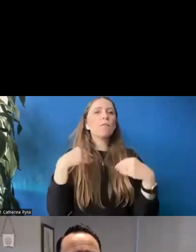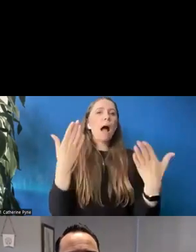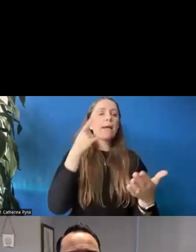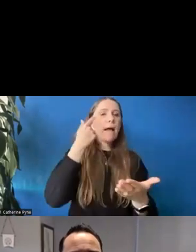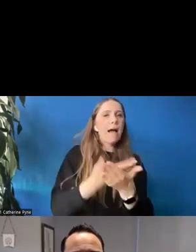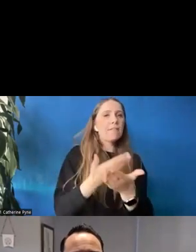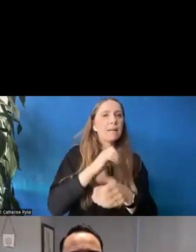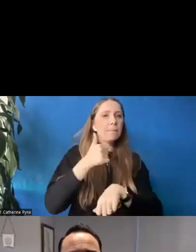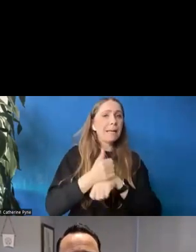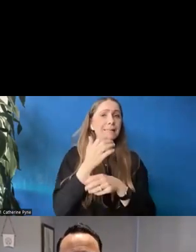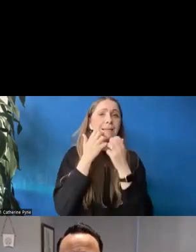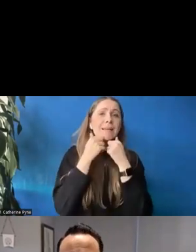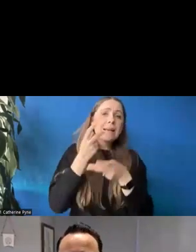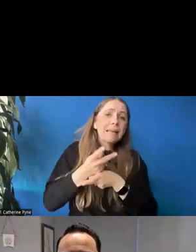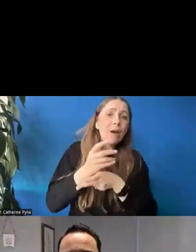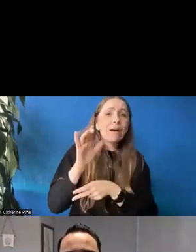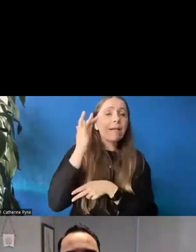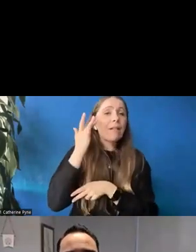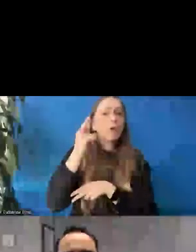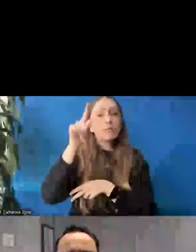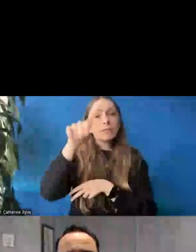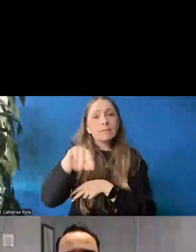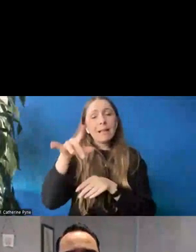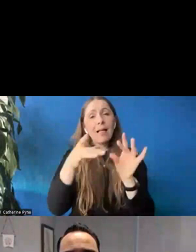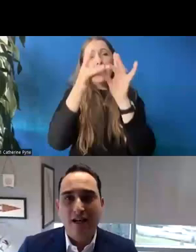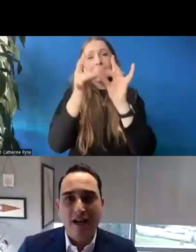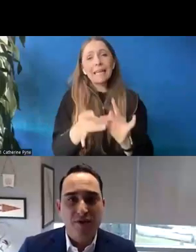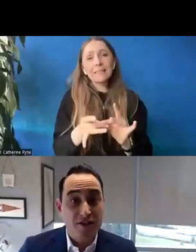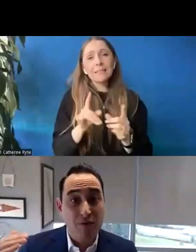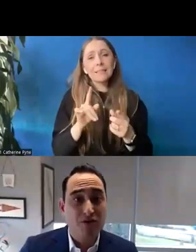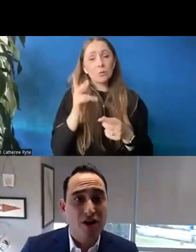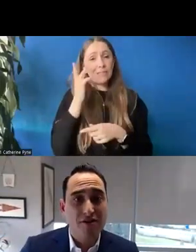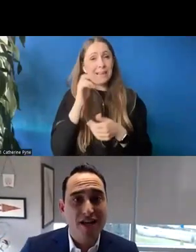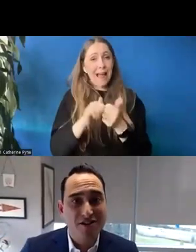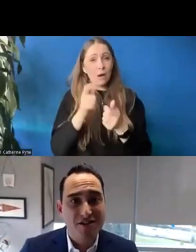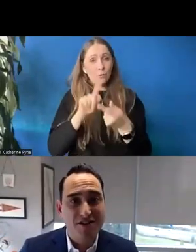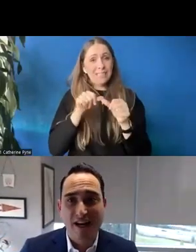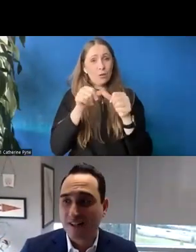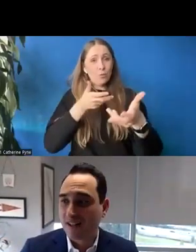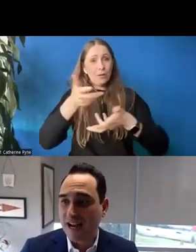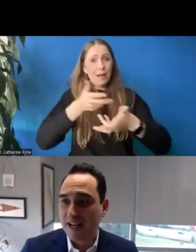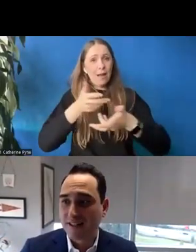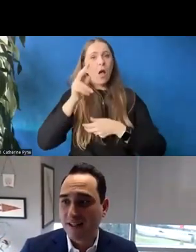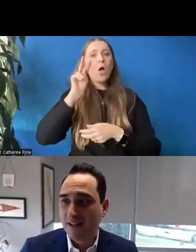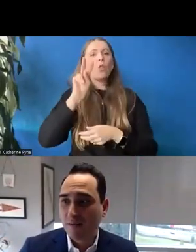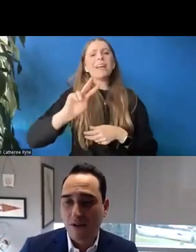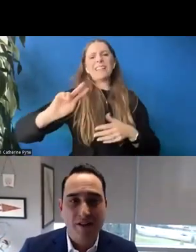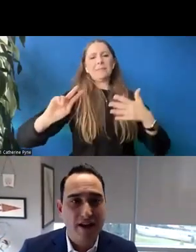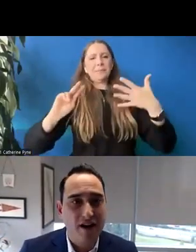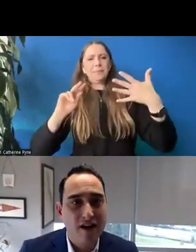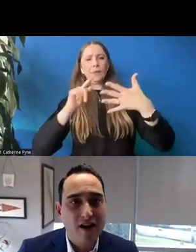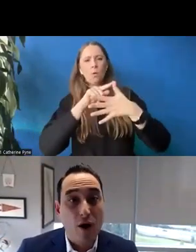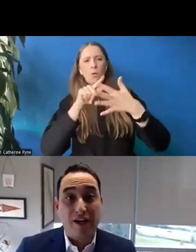in California. There are some links on the screen for how you can continue to engage with us. I will draw your attention to the second to last